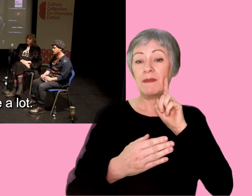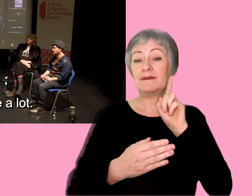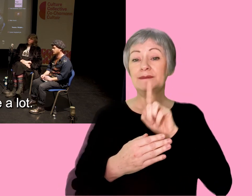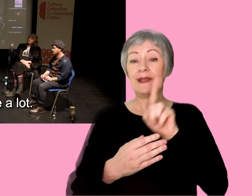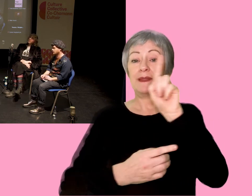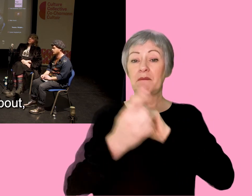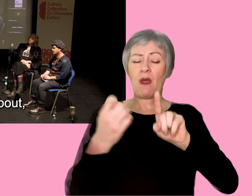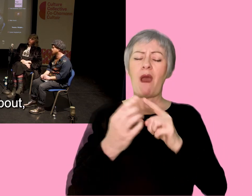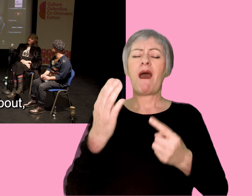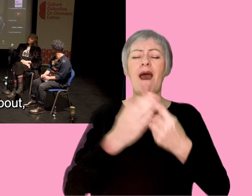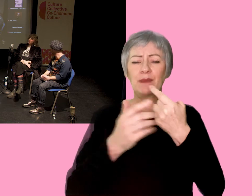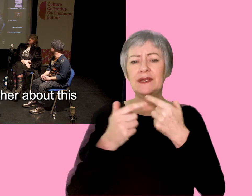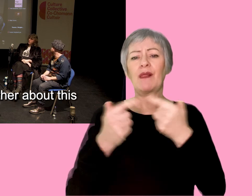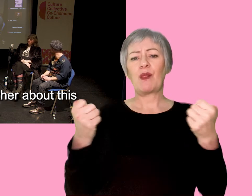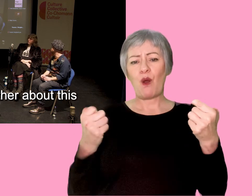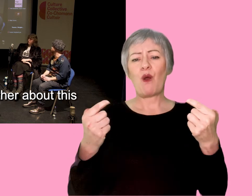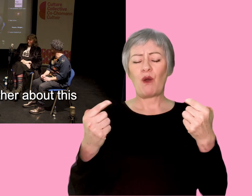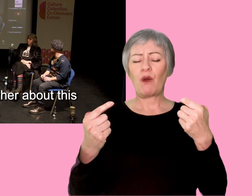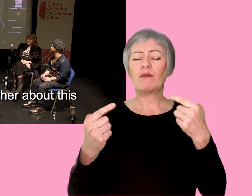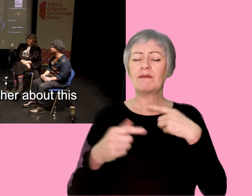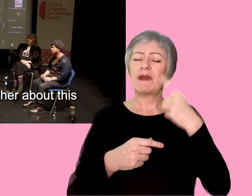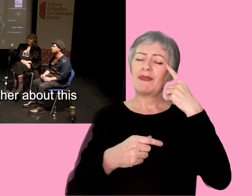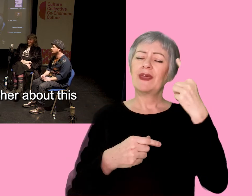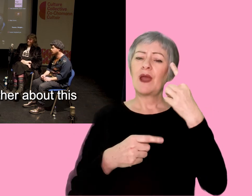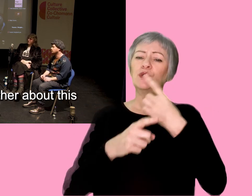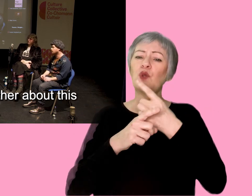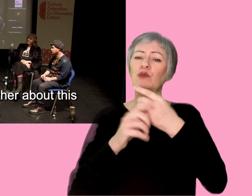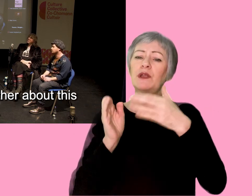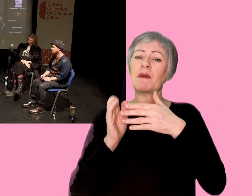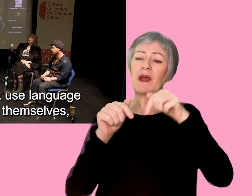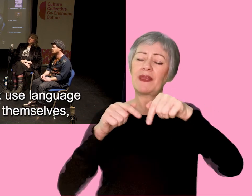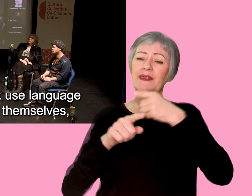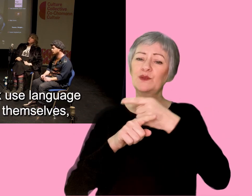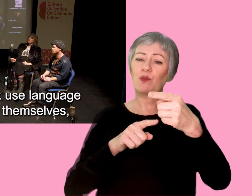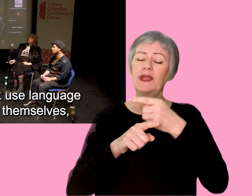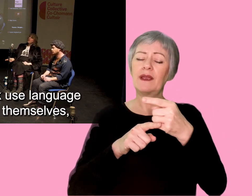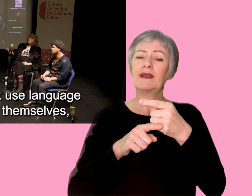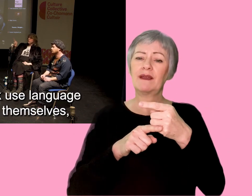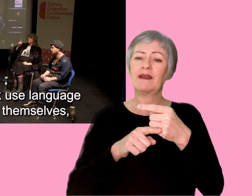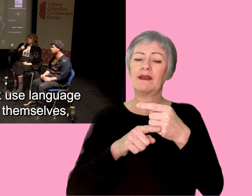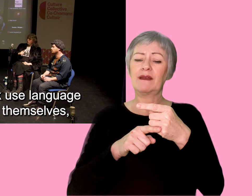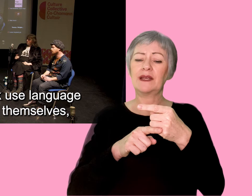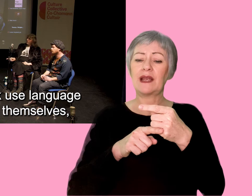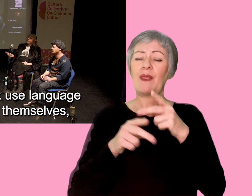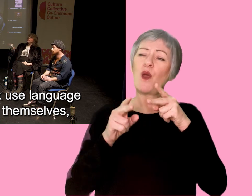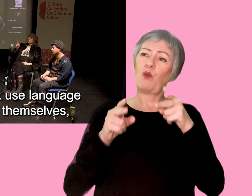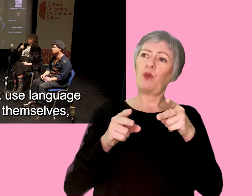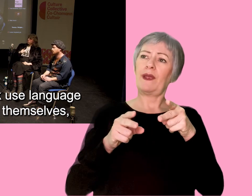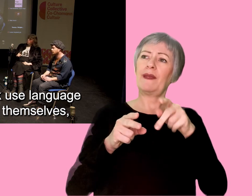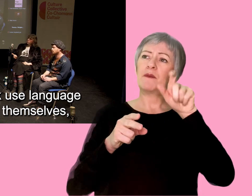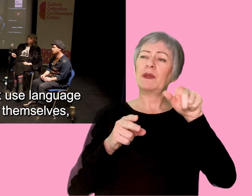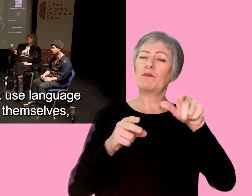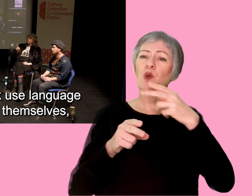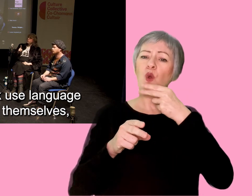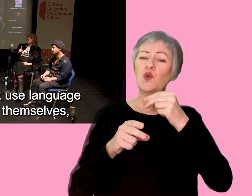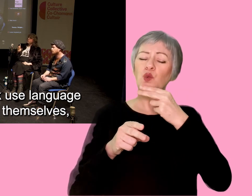lot. And I'm thinking about, I was speaking with my mother about this just this week, about the ways that folk use language and